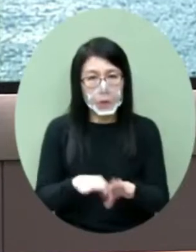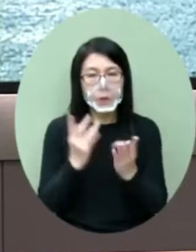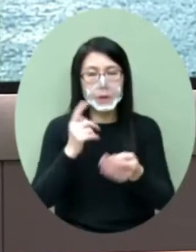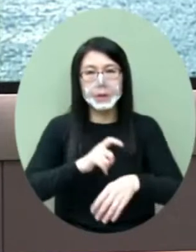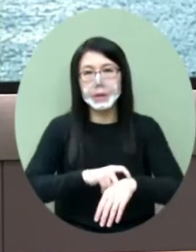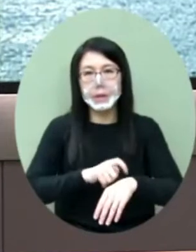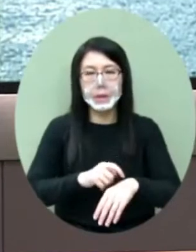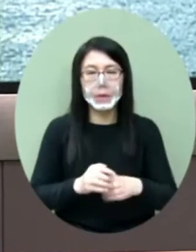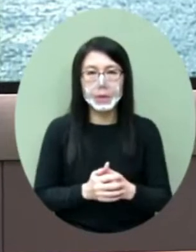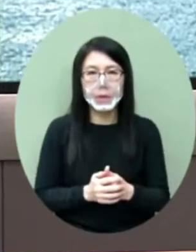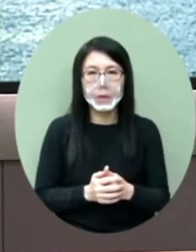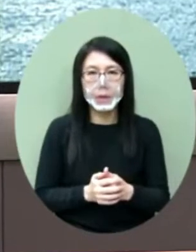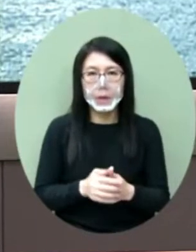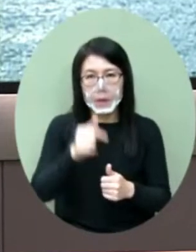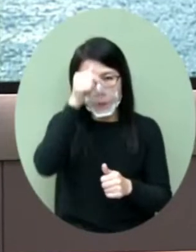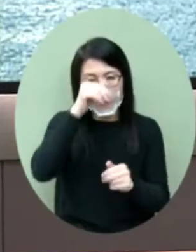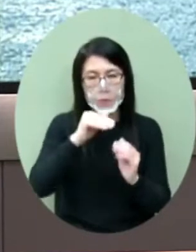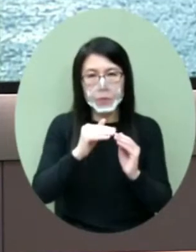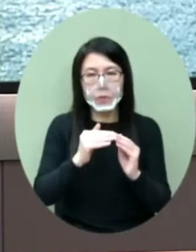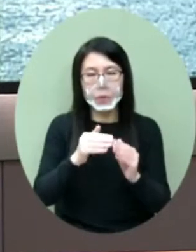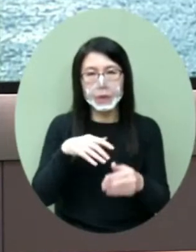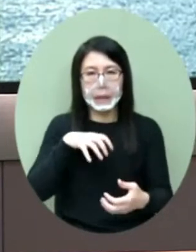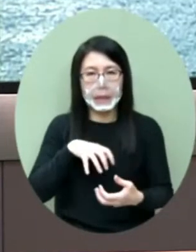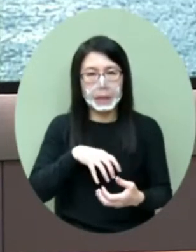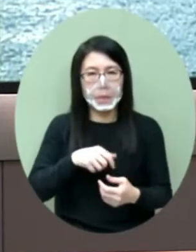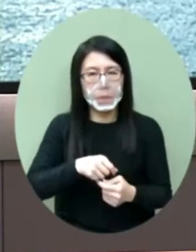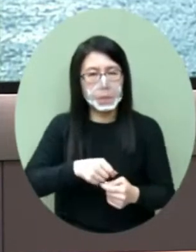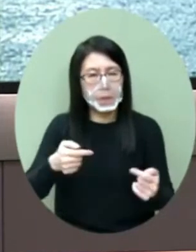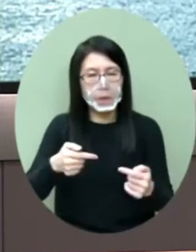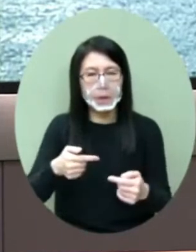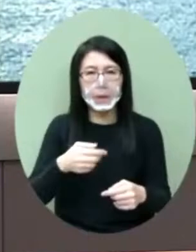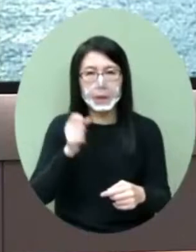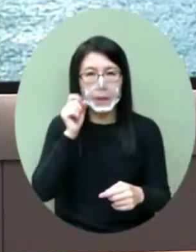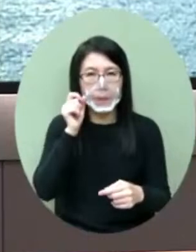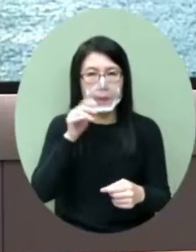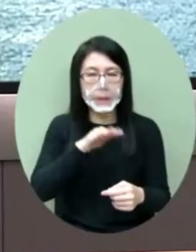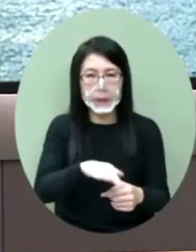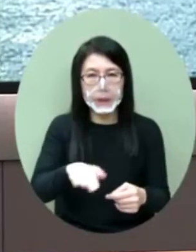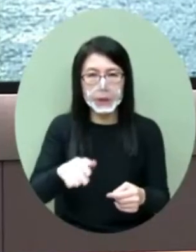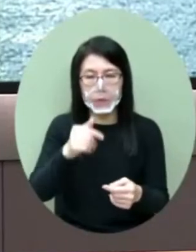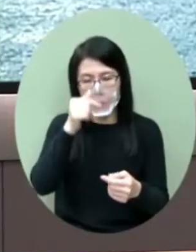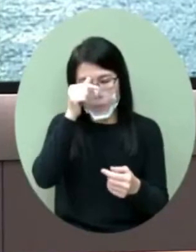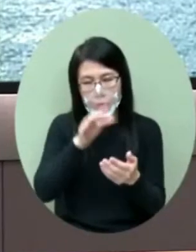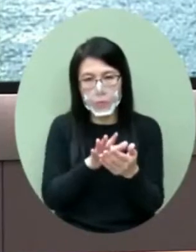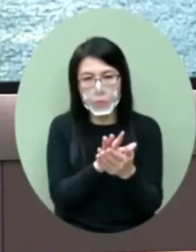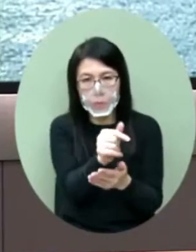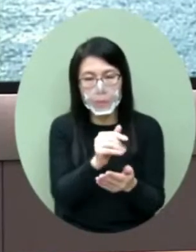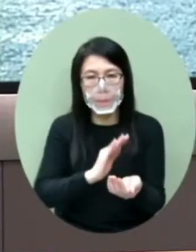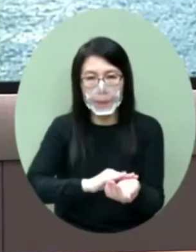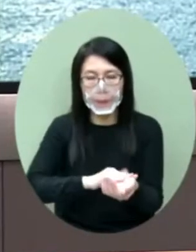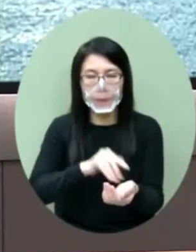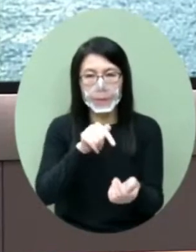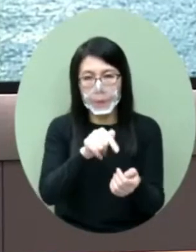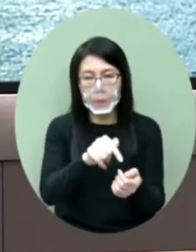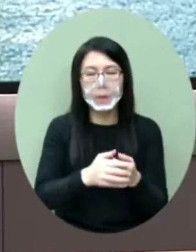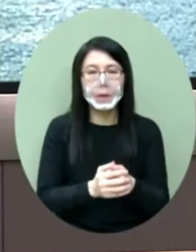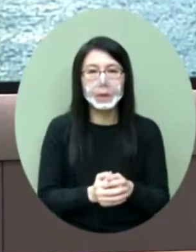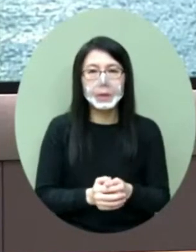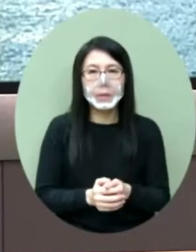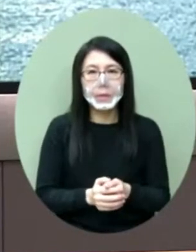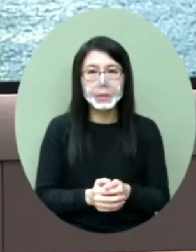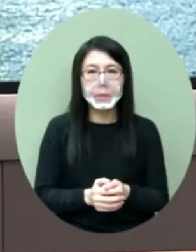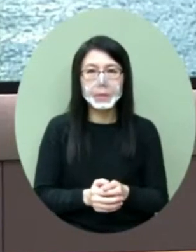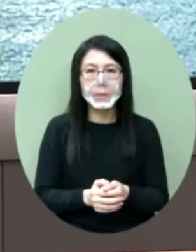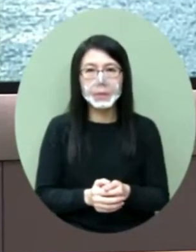pediatric service. At that time, we faced either admit a child who are in need of inpatient service, and at the